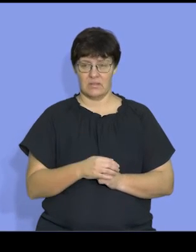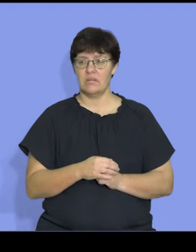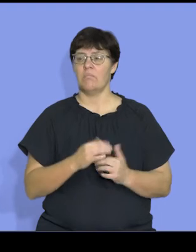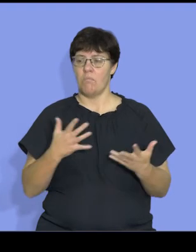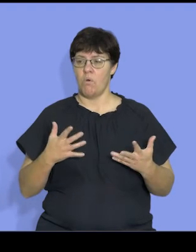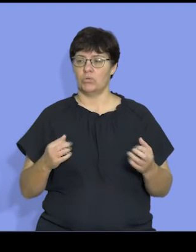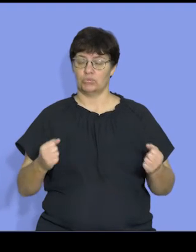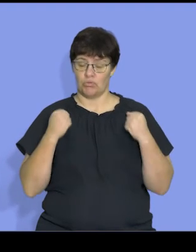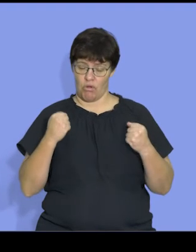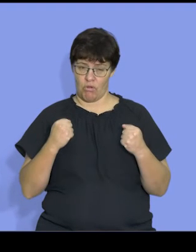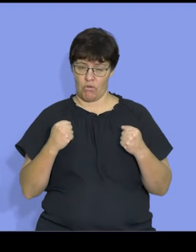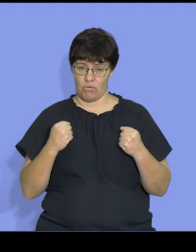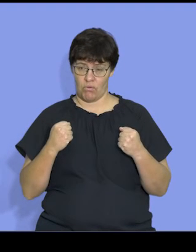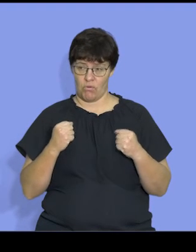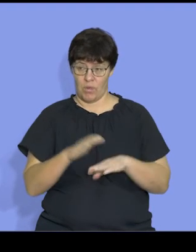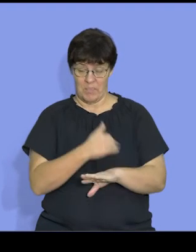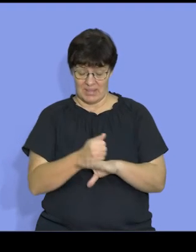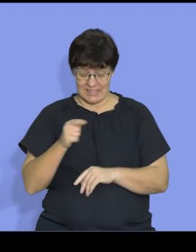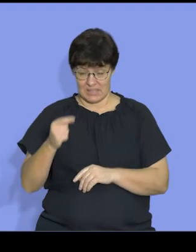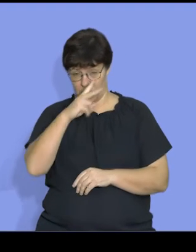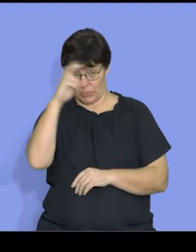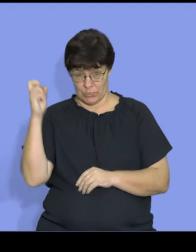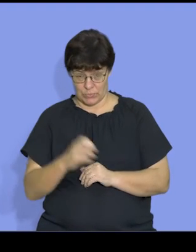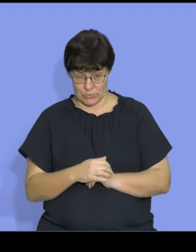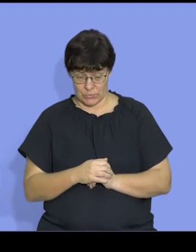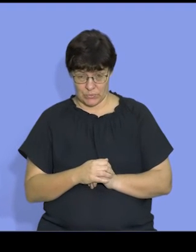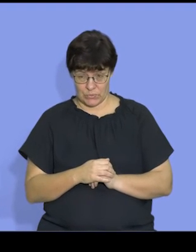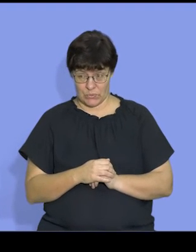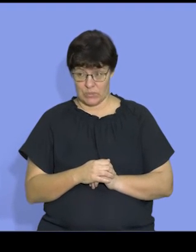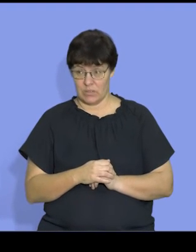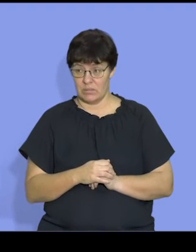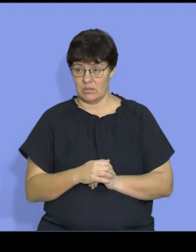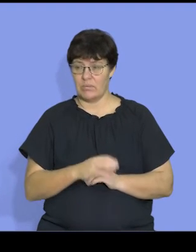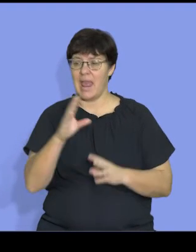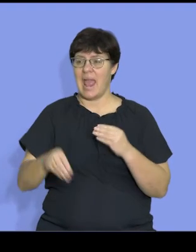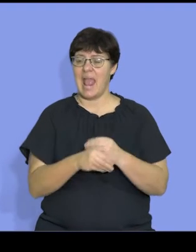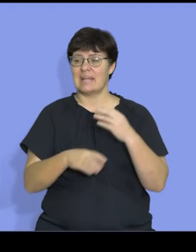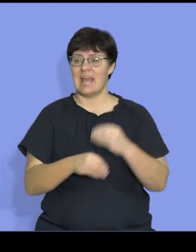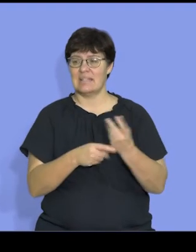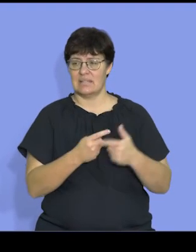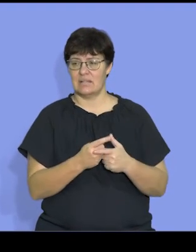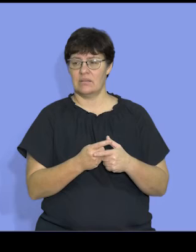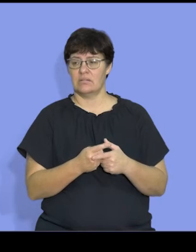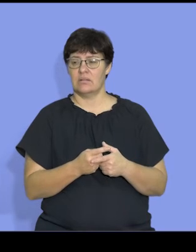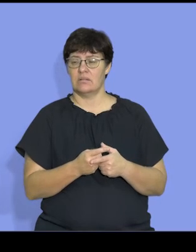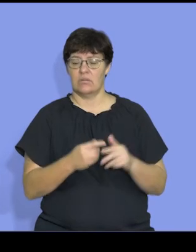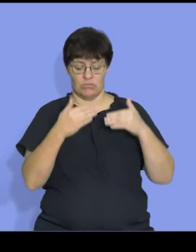base is blue, okay? And then as we continue to add, and then when the resulting solution is neutral, it will be